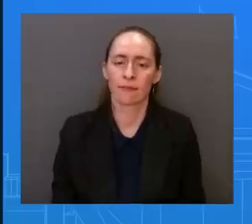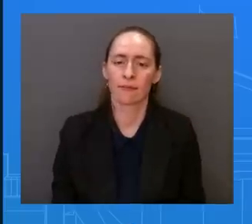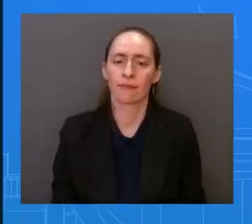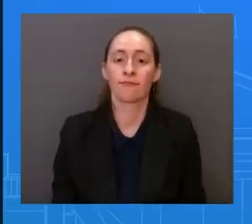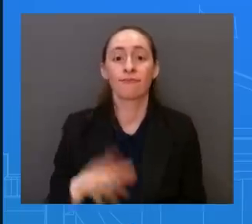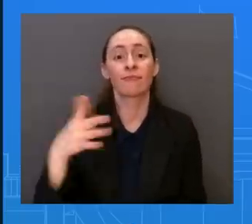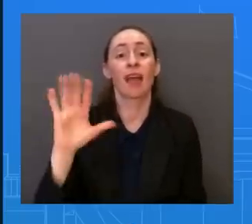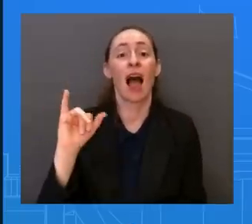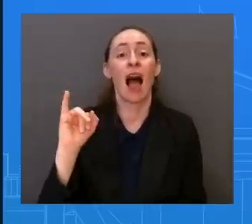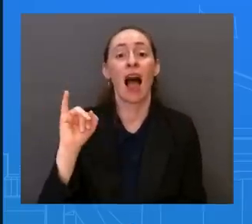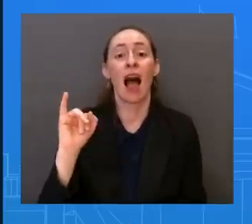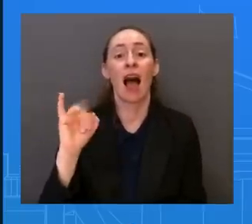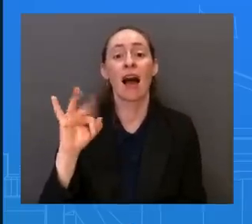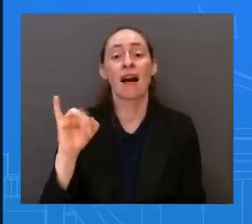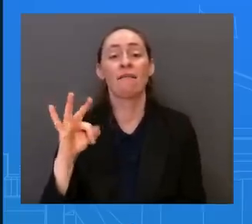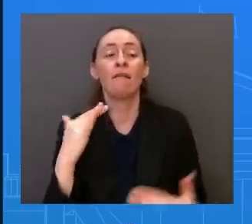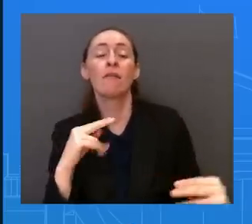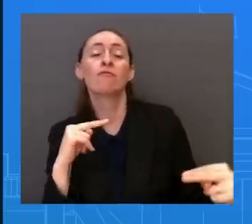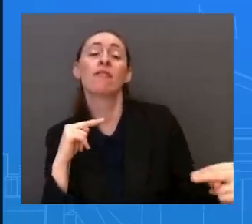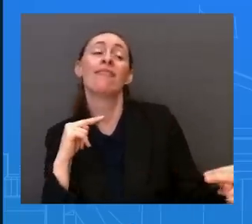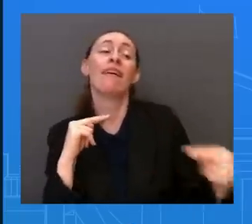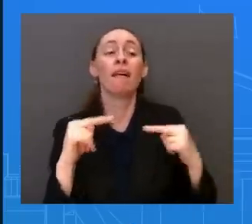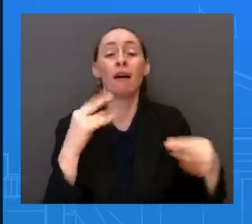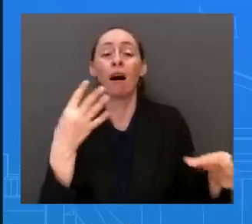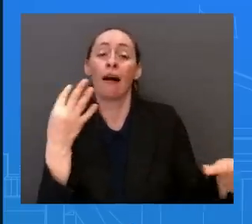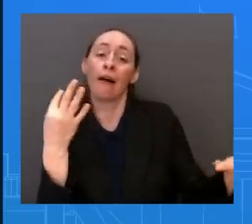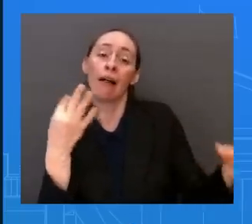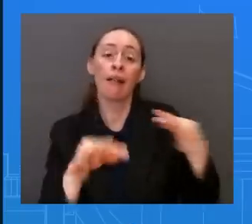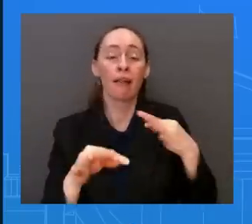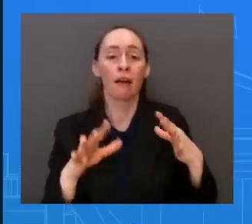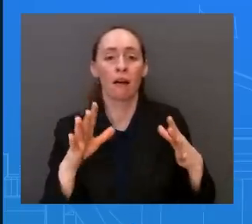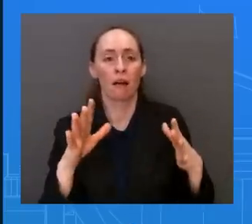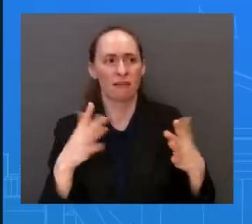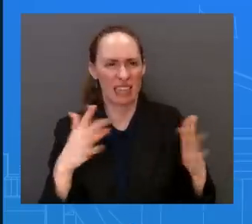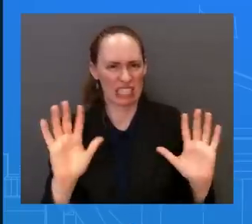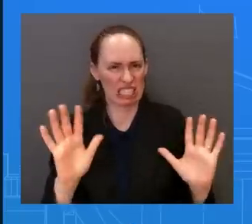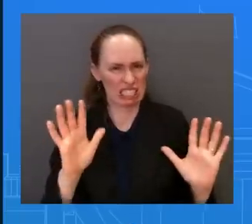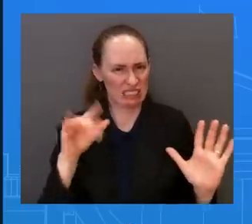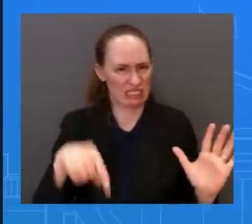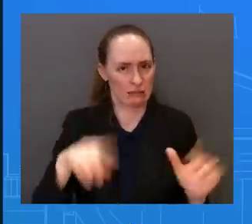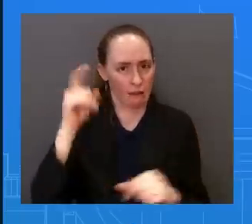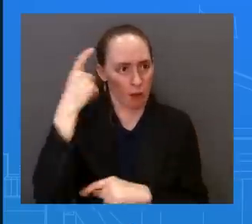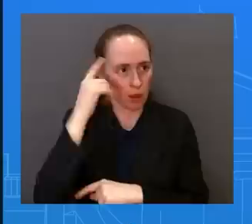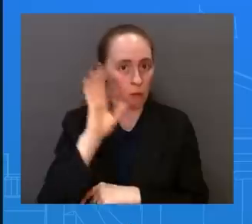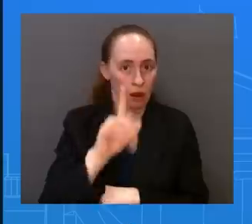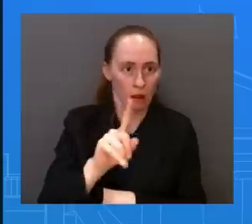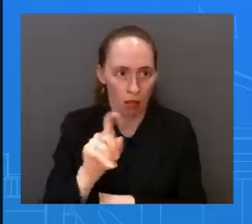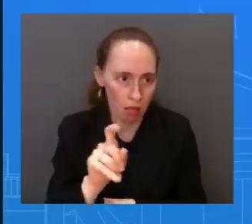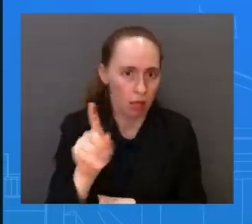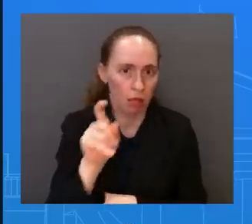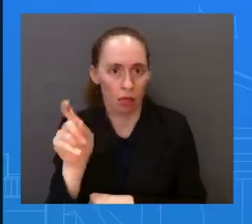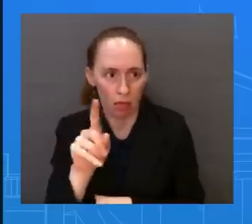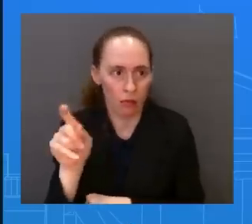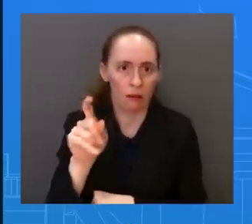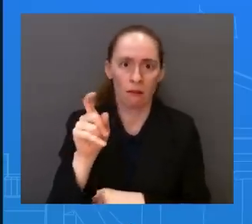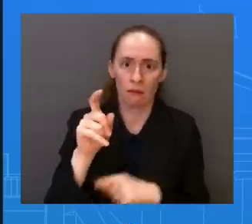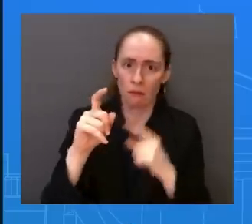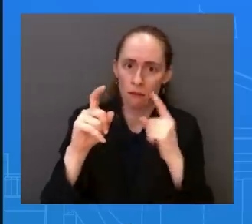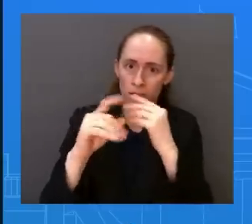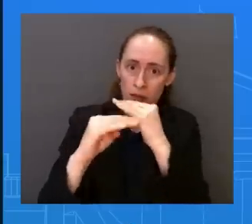even questioning that bedrock principle can be quite severe. So you'll hear that